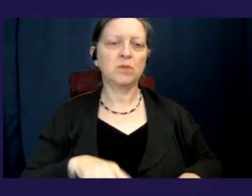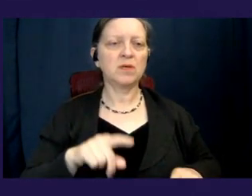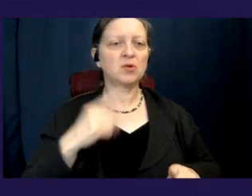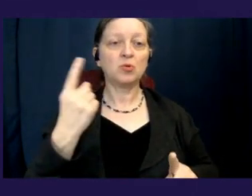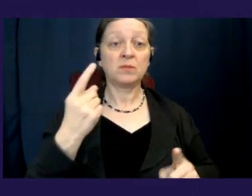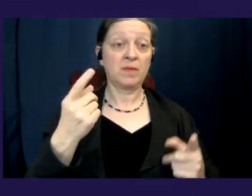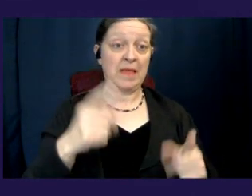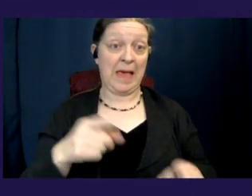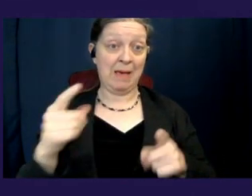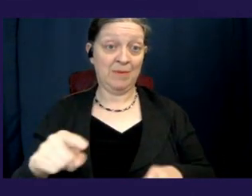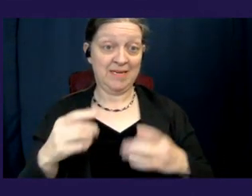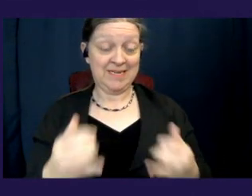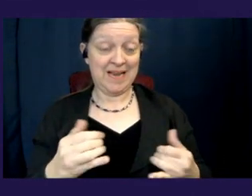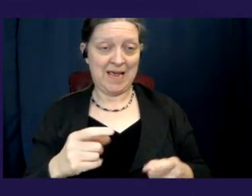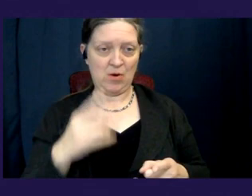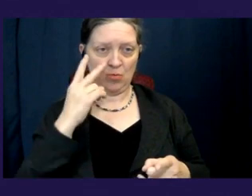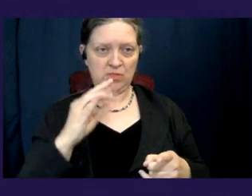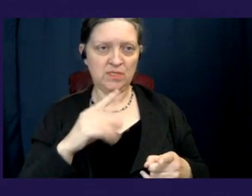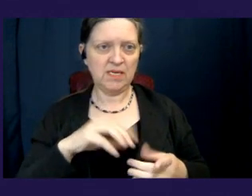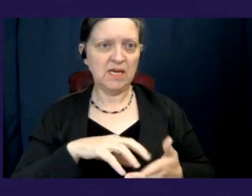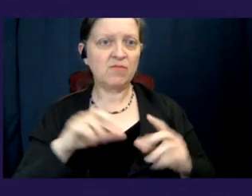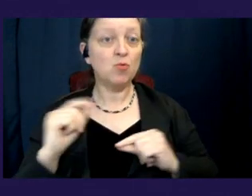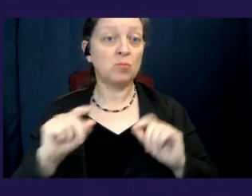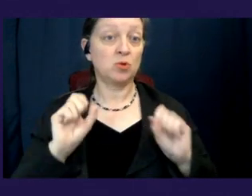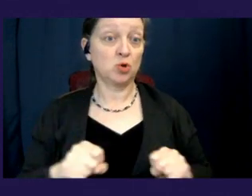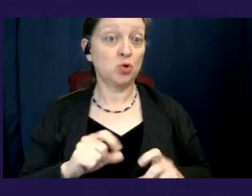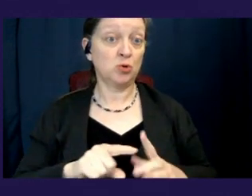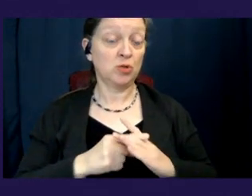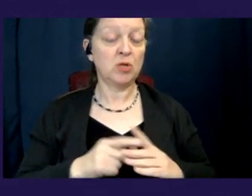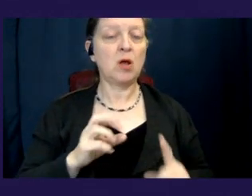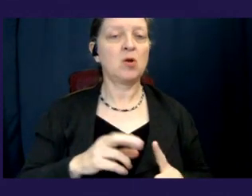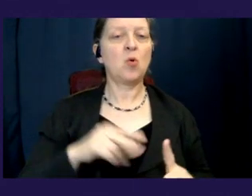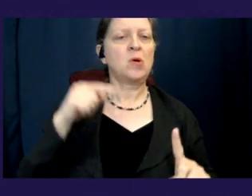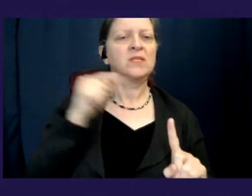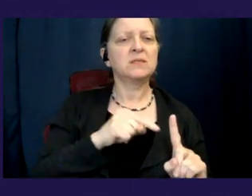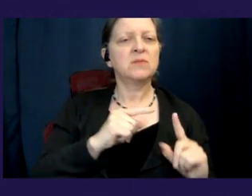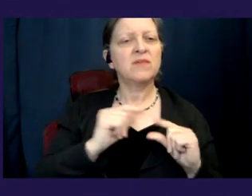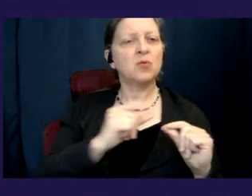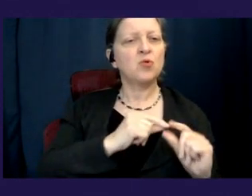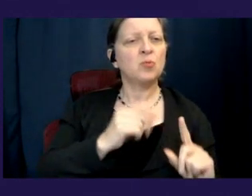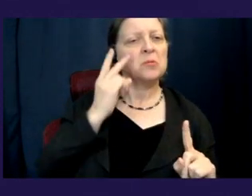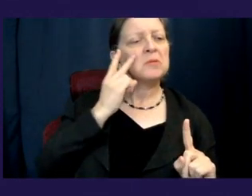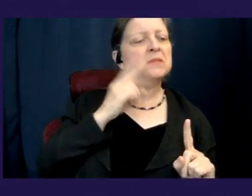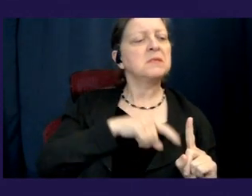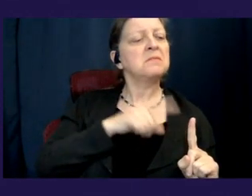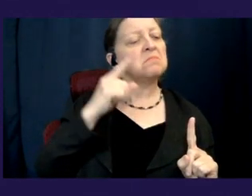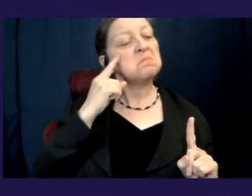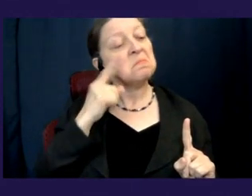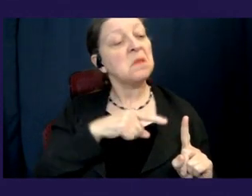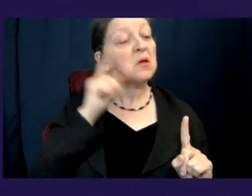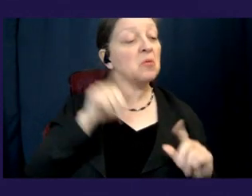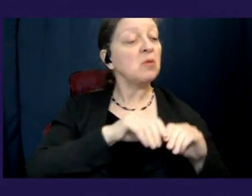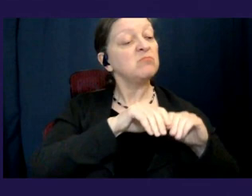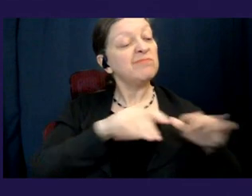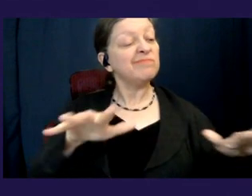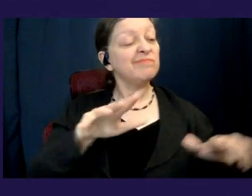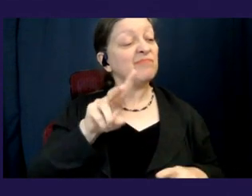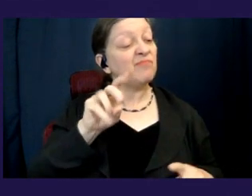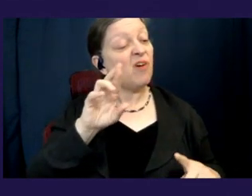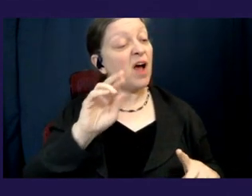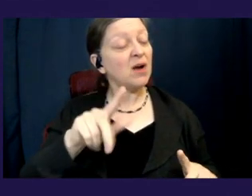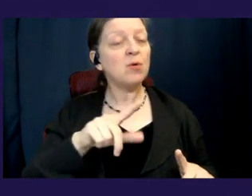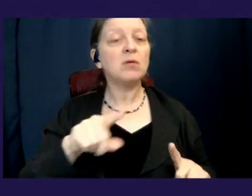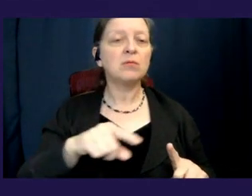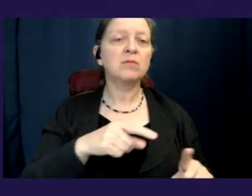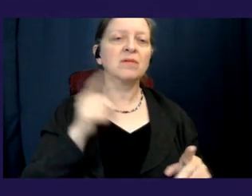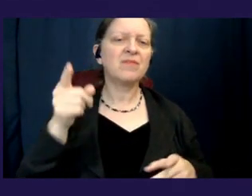see if you're going to be vulnerable to rumors, or a particular rumor to see if that rumor might go viral. And it's drawn from all the research, the historical research on rumoring, as well as